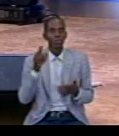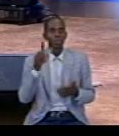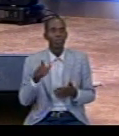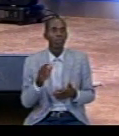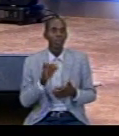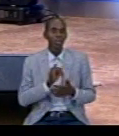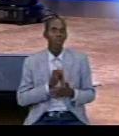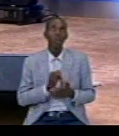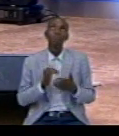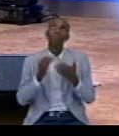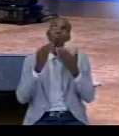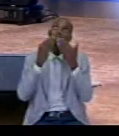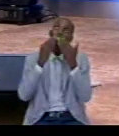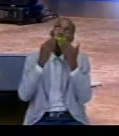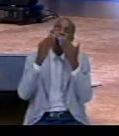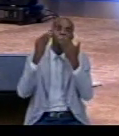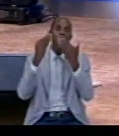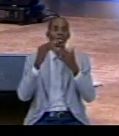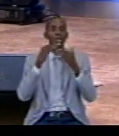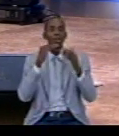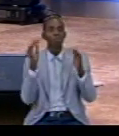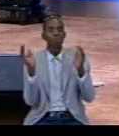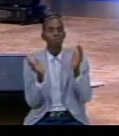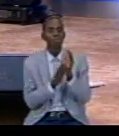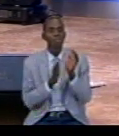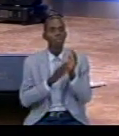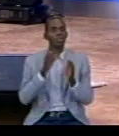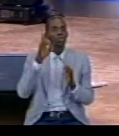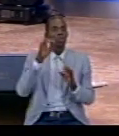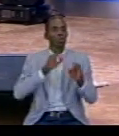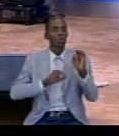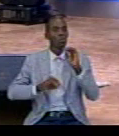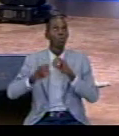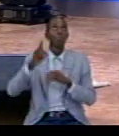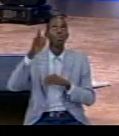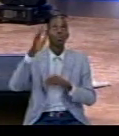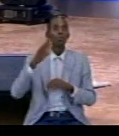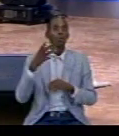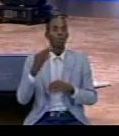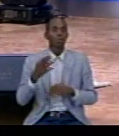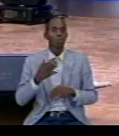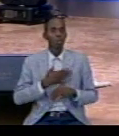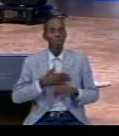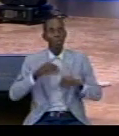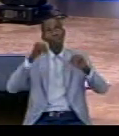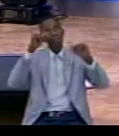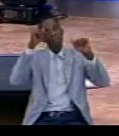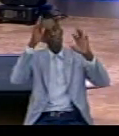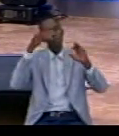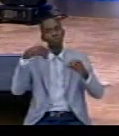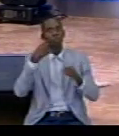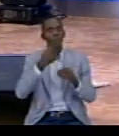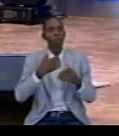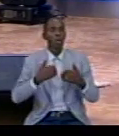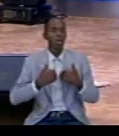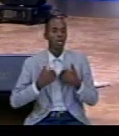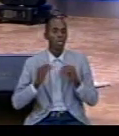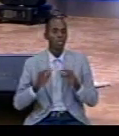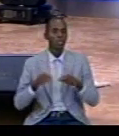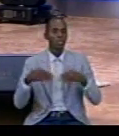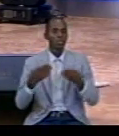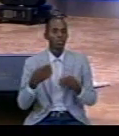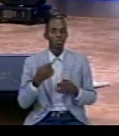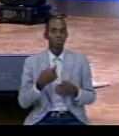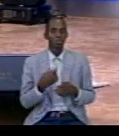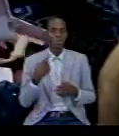Verse 23, I thank thee and praise thee, O thou God of my fathers, who has given the